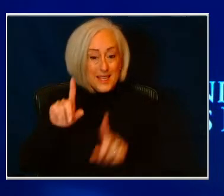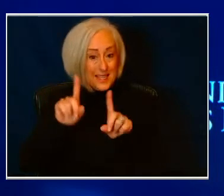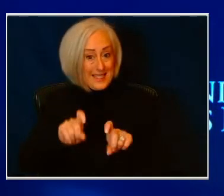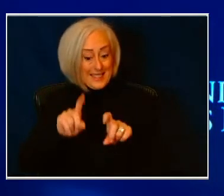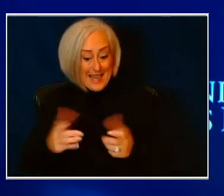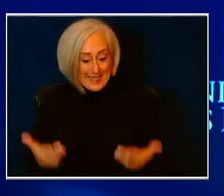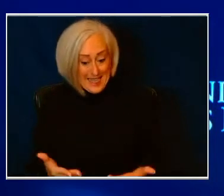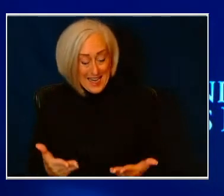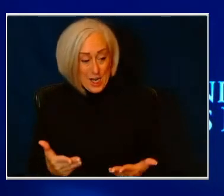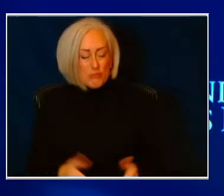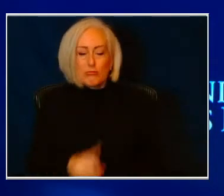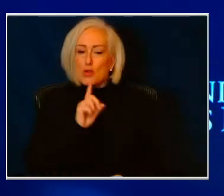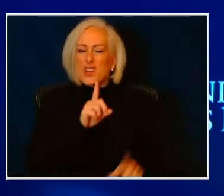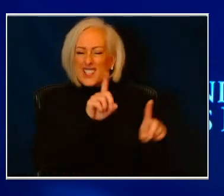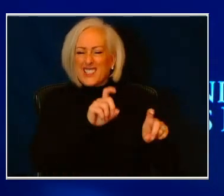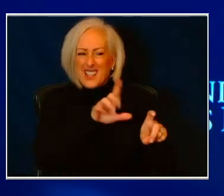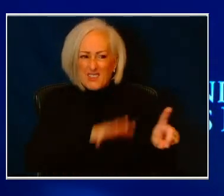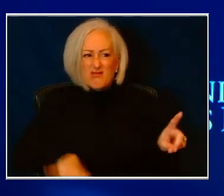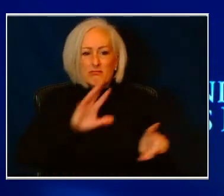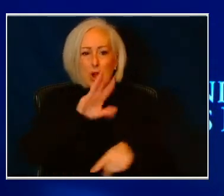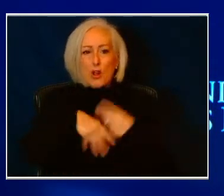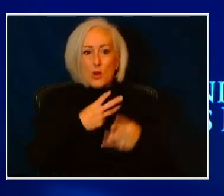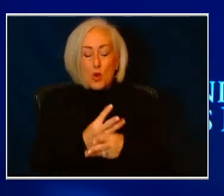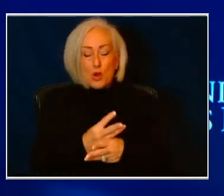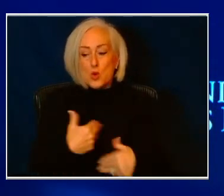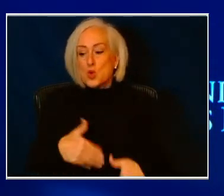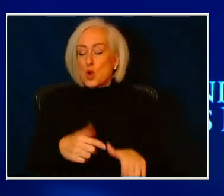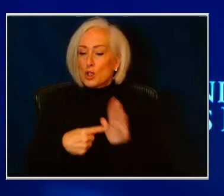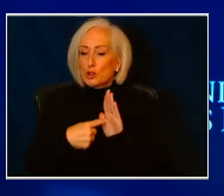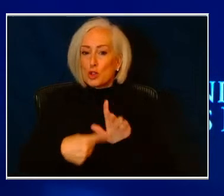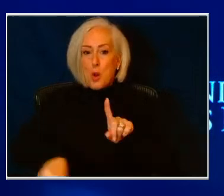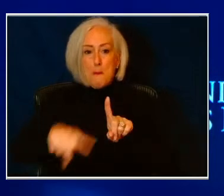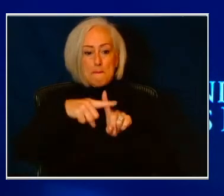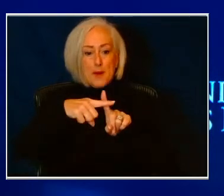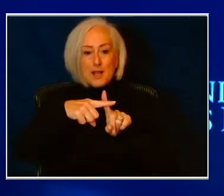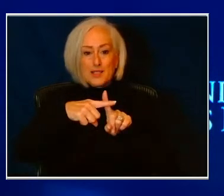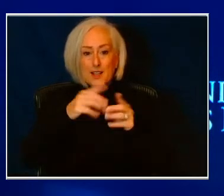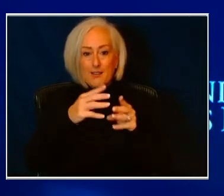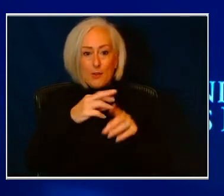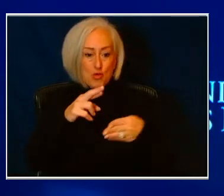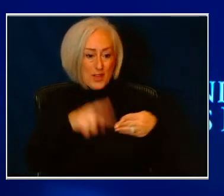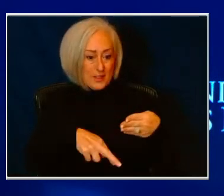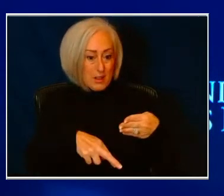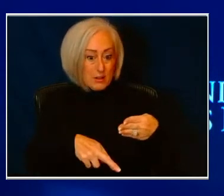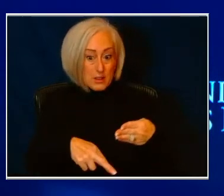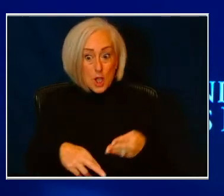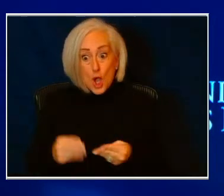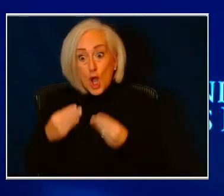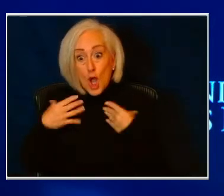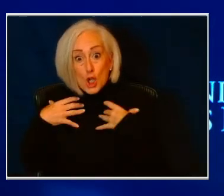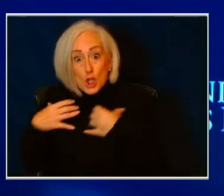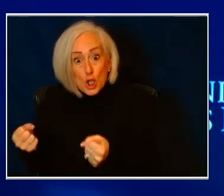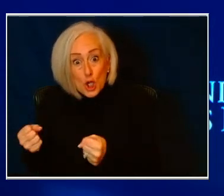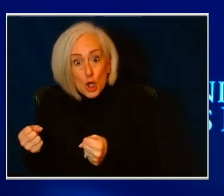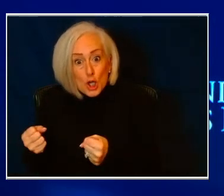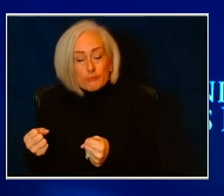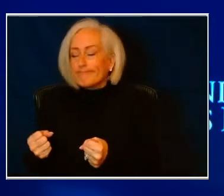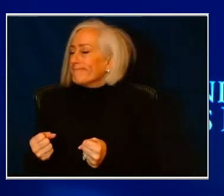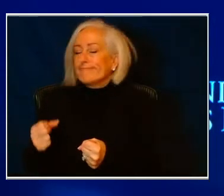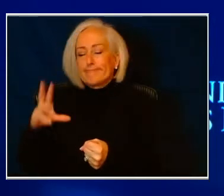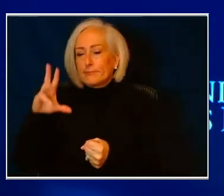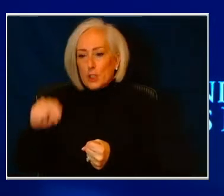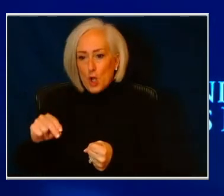some pretty promising results. It's not a cure, and it doesn't stop the disease for patients, but it does appear to